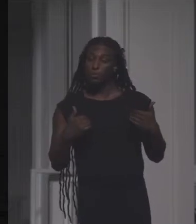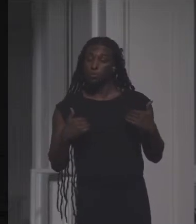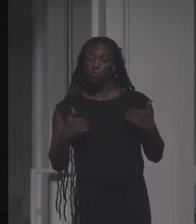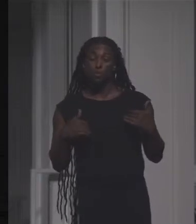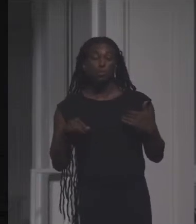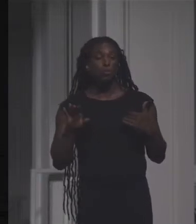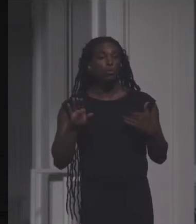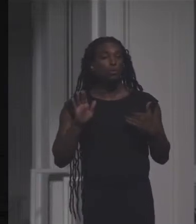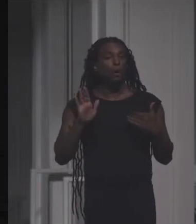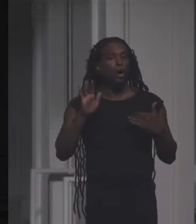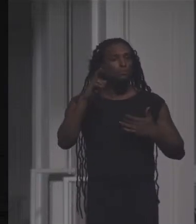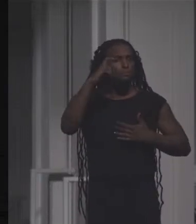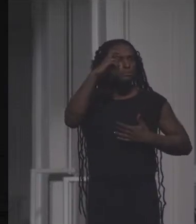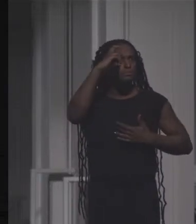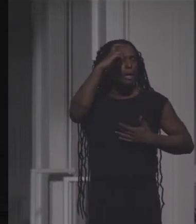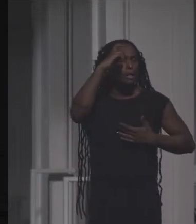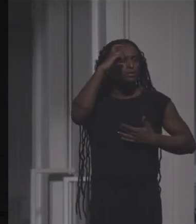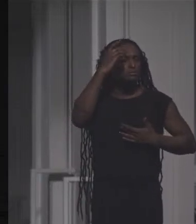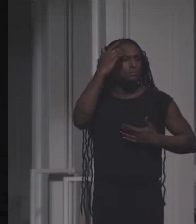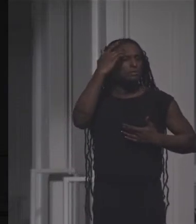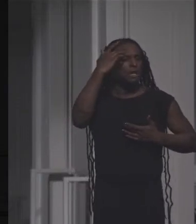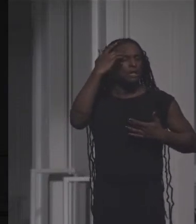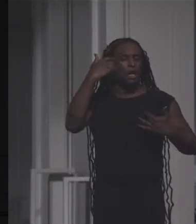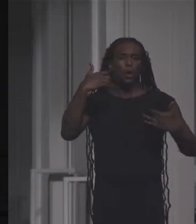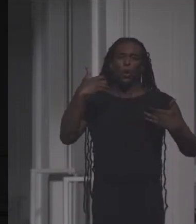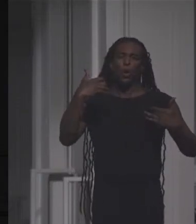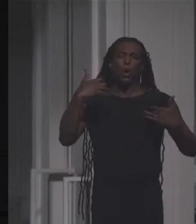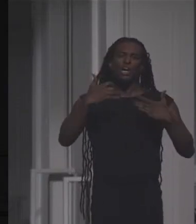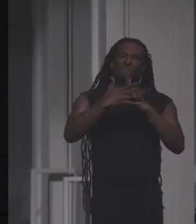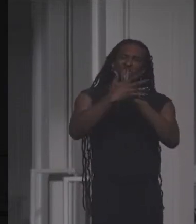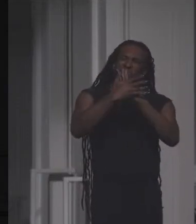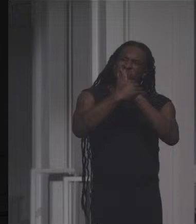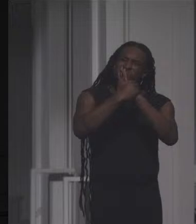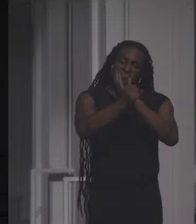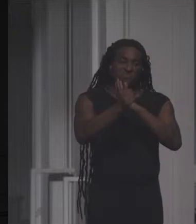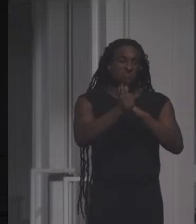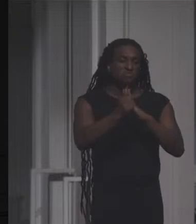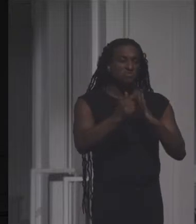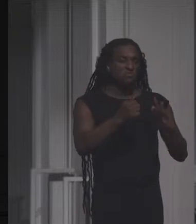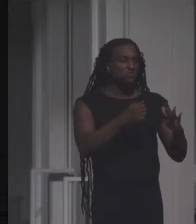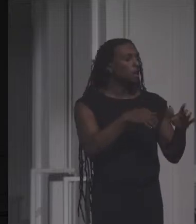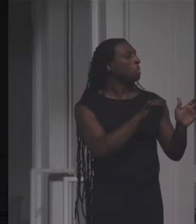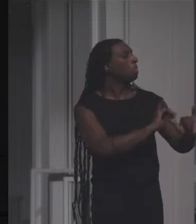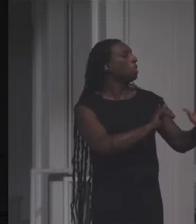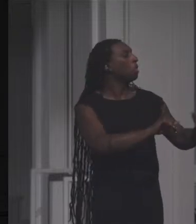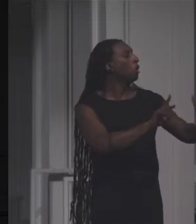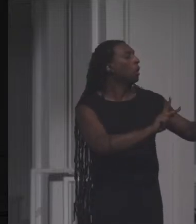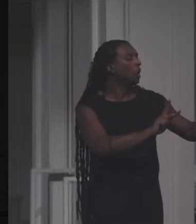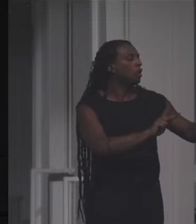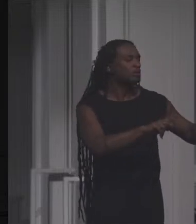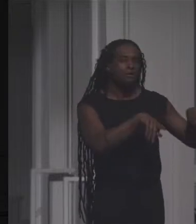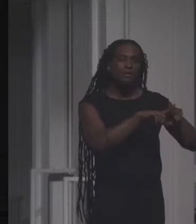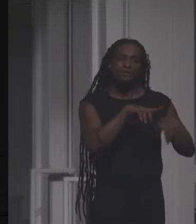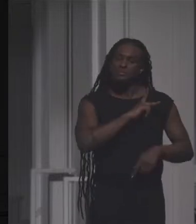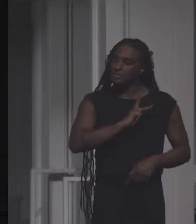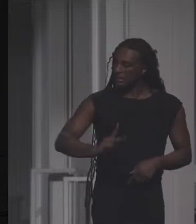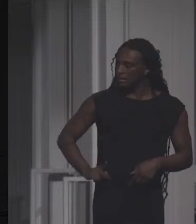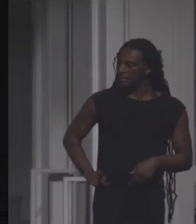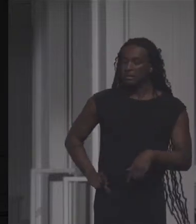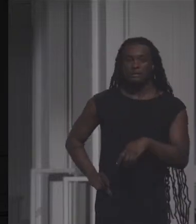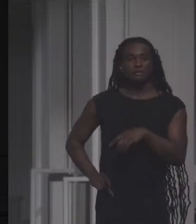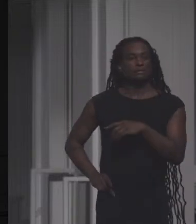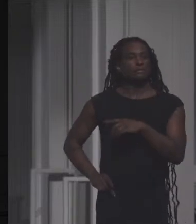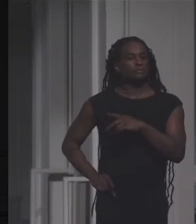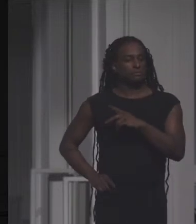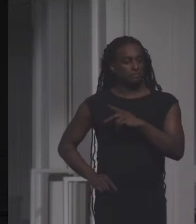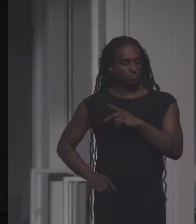was so great that not only ordinary people, but even kings and princes asked